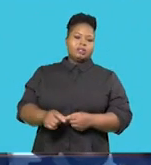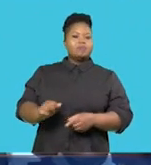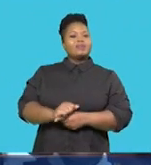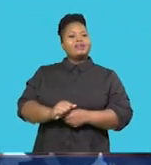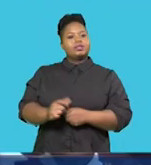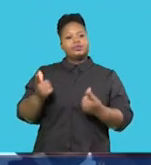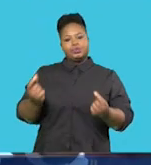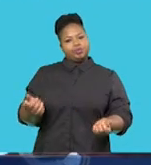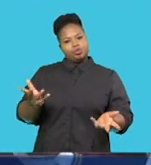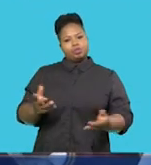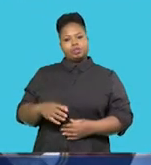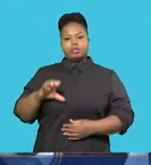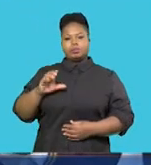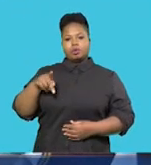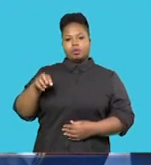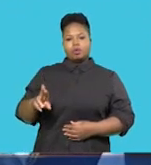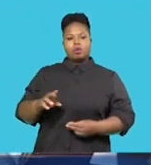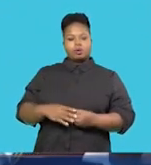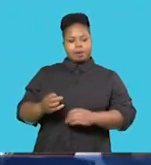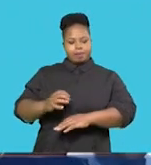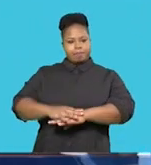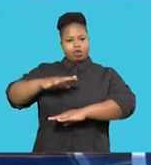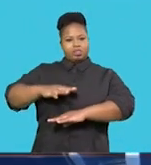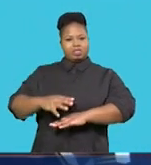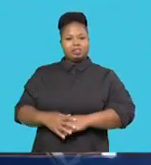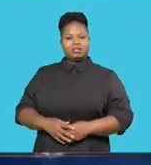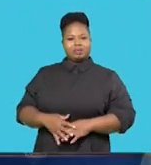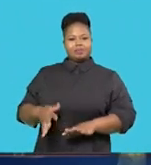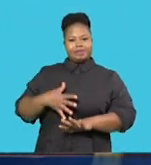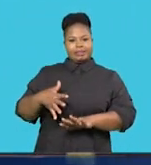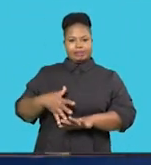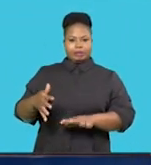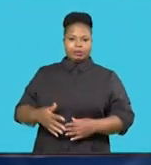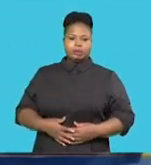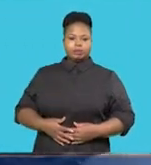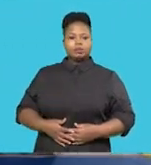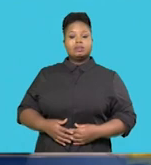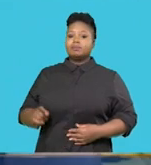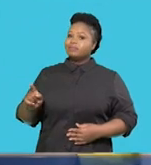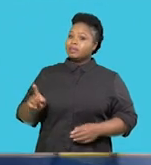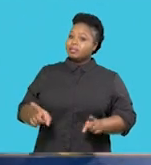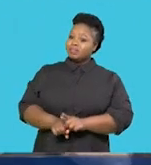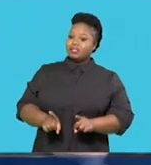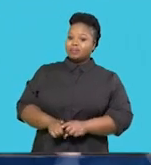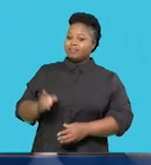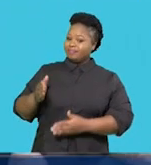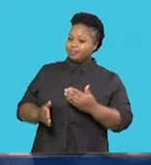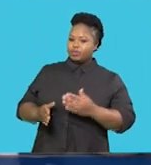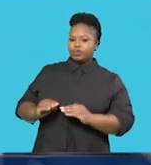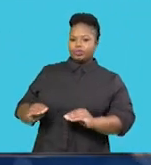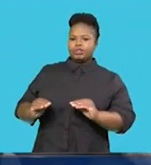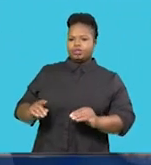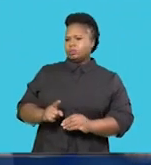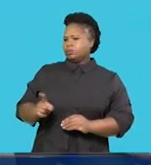based. CPR, burns, breaks, bleedings. Olu tyelelo aluphelelanga kuphela nje